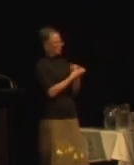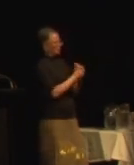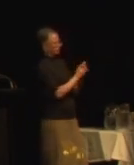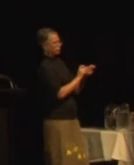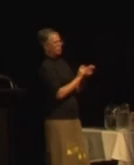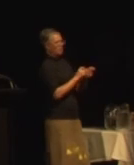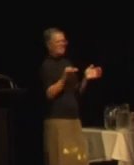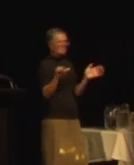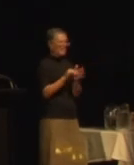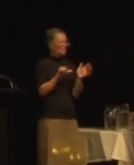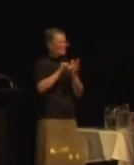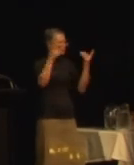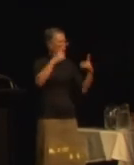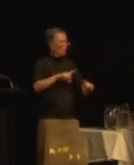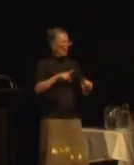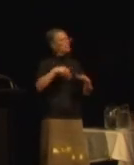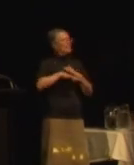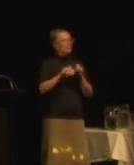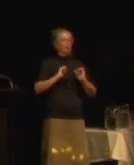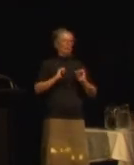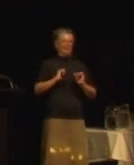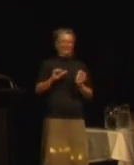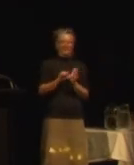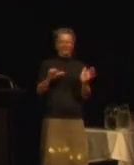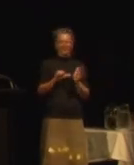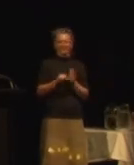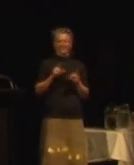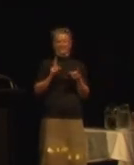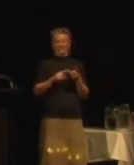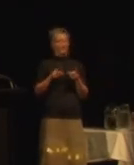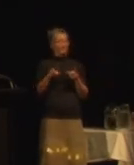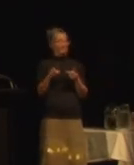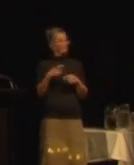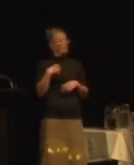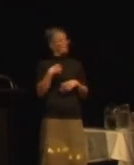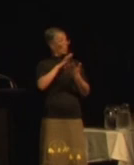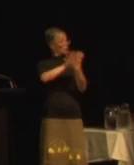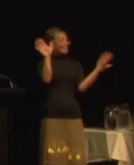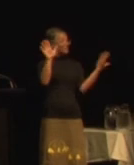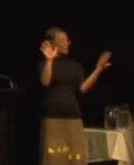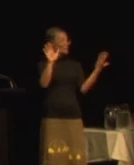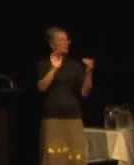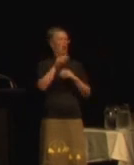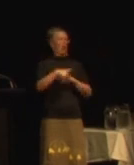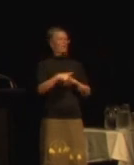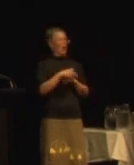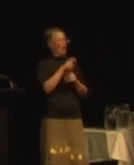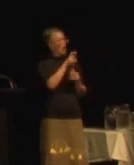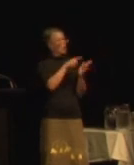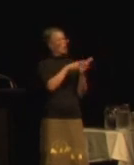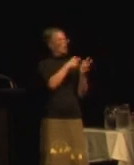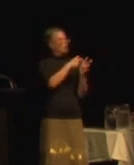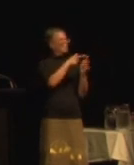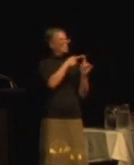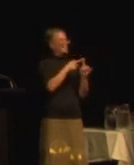tricky to implement in practice. We should be more transparent about cookies, what we're doing with people's